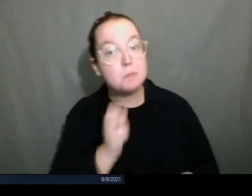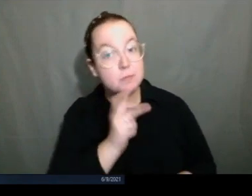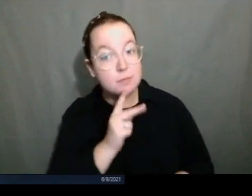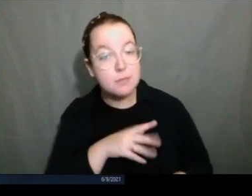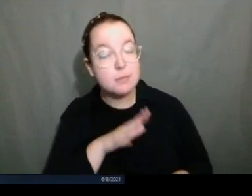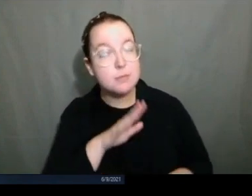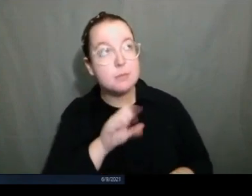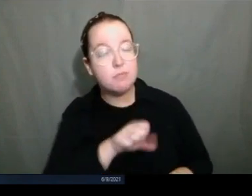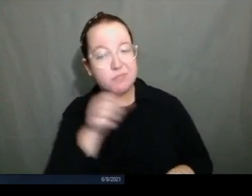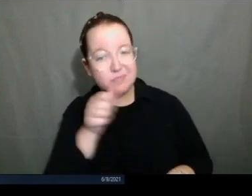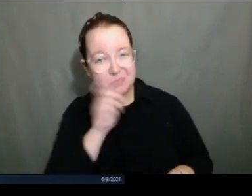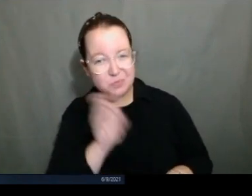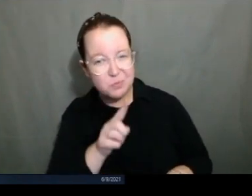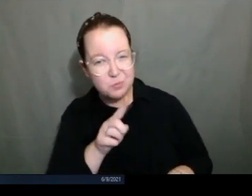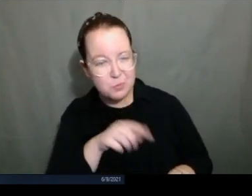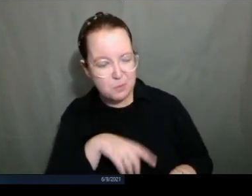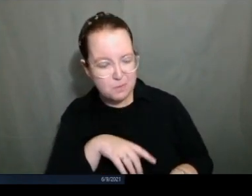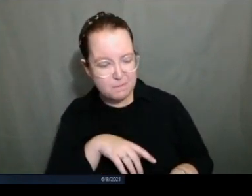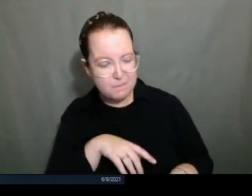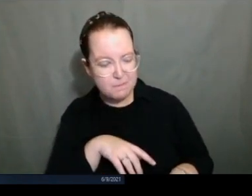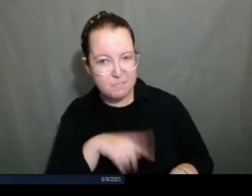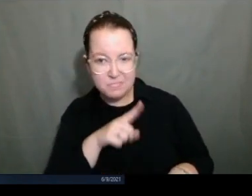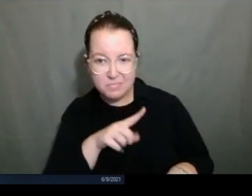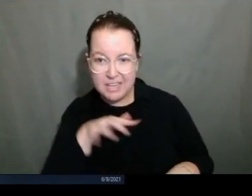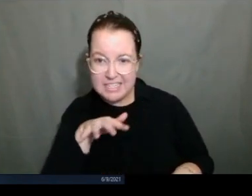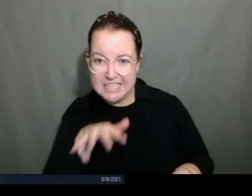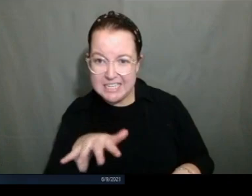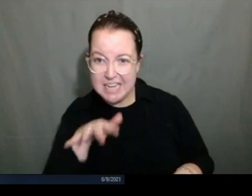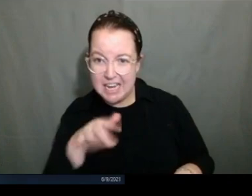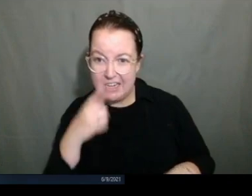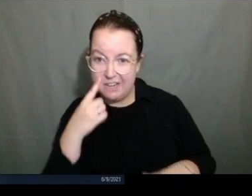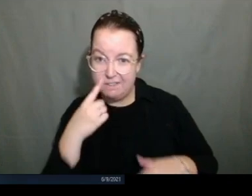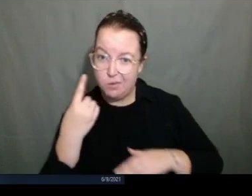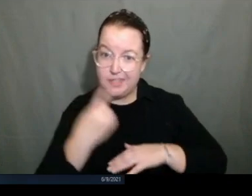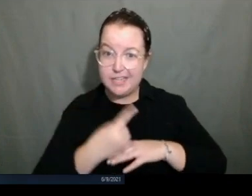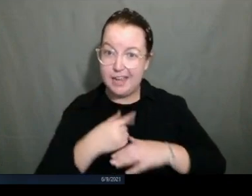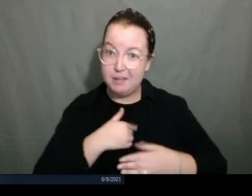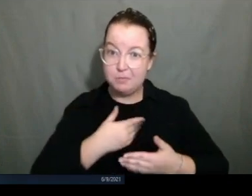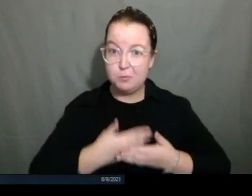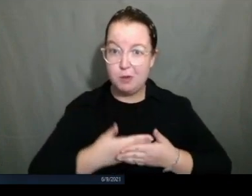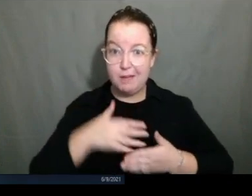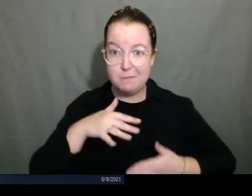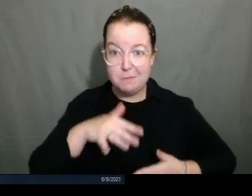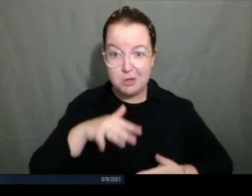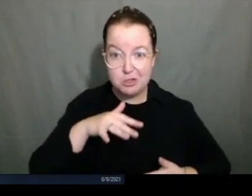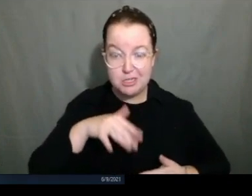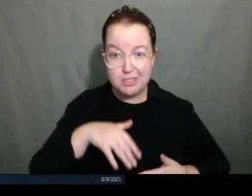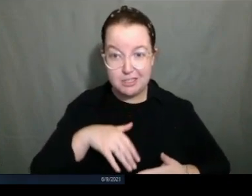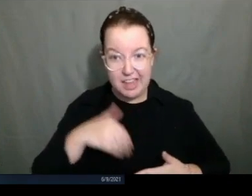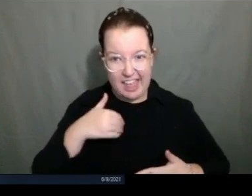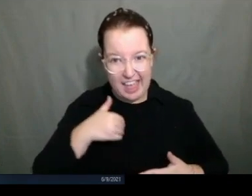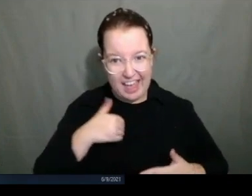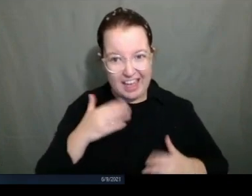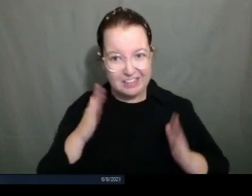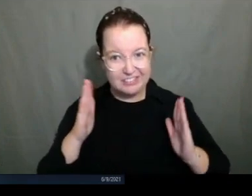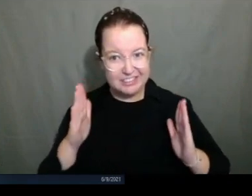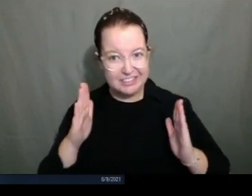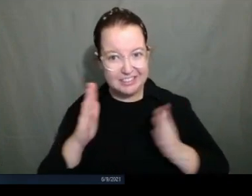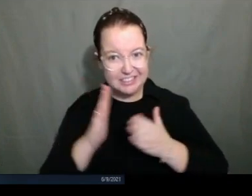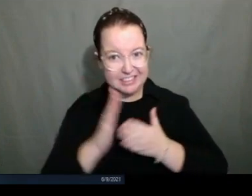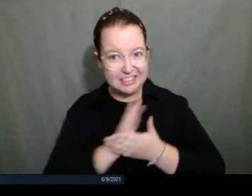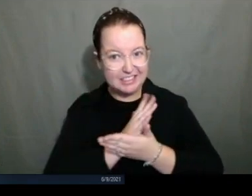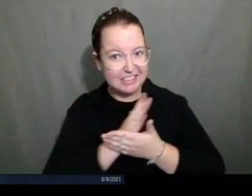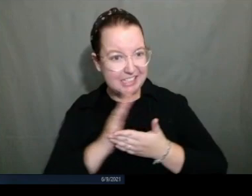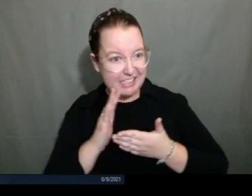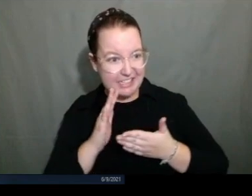other question is, when you're signing in for the day, is there a leeway that they can